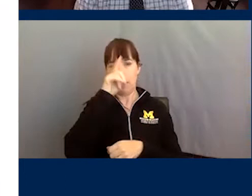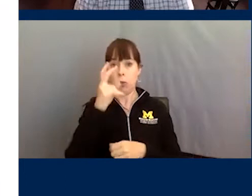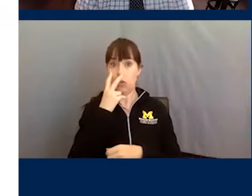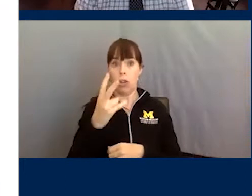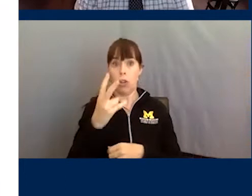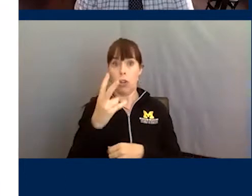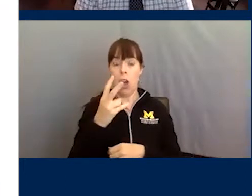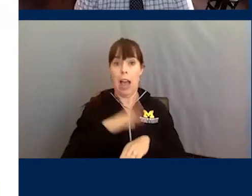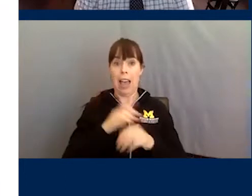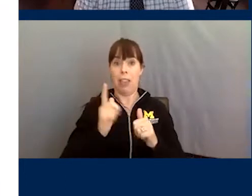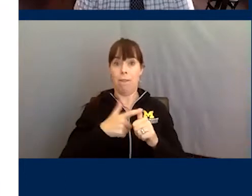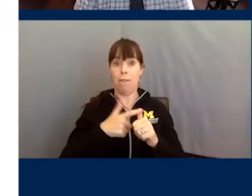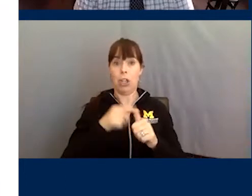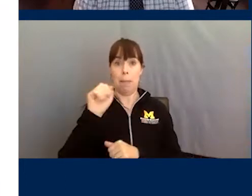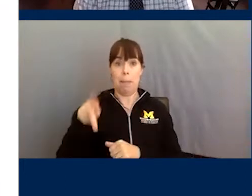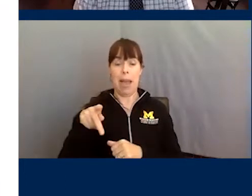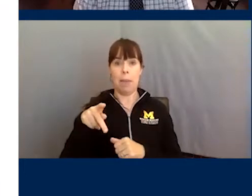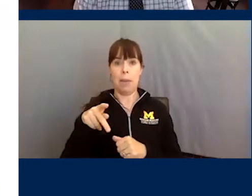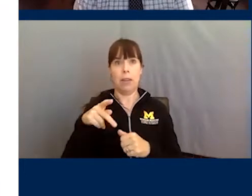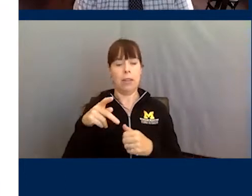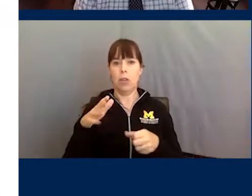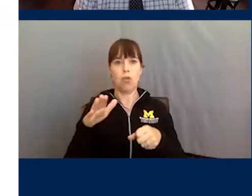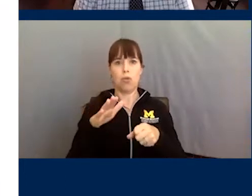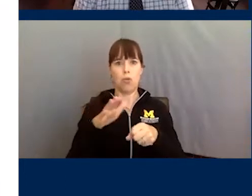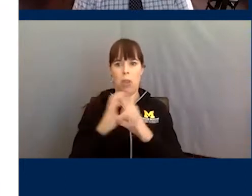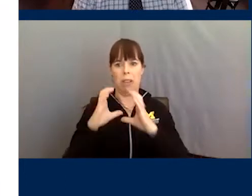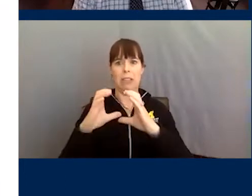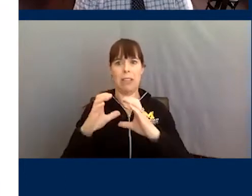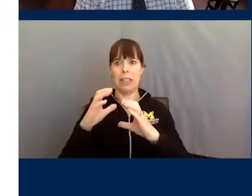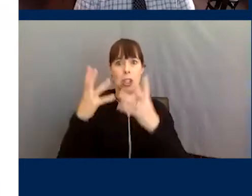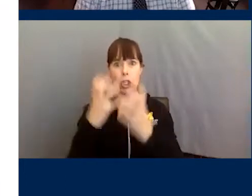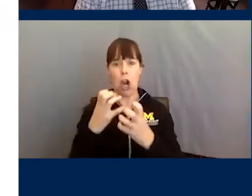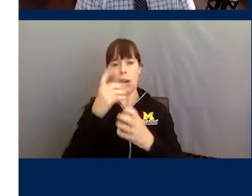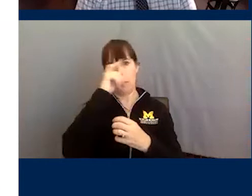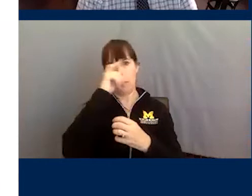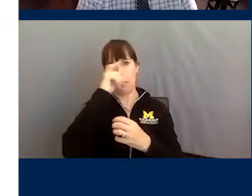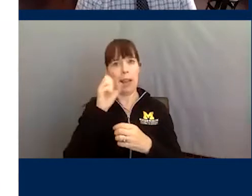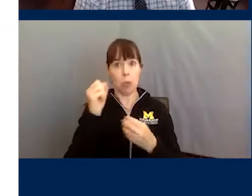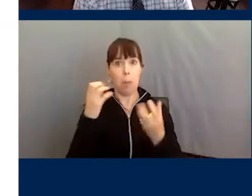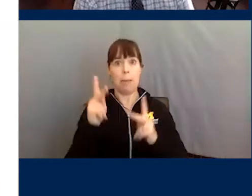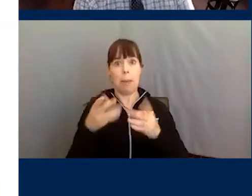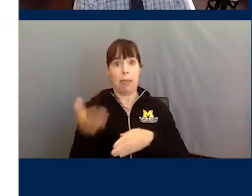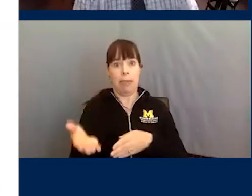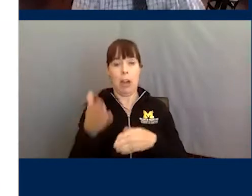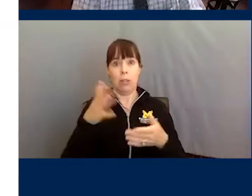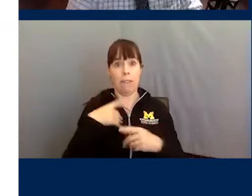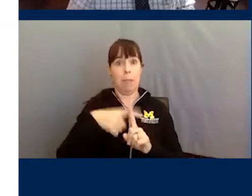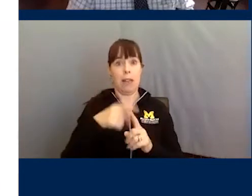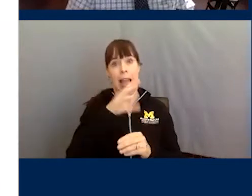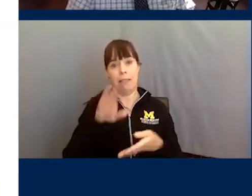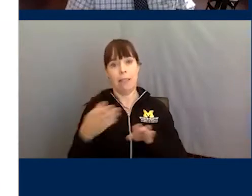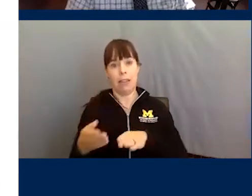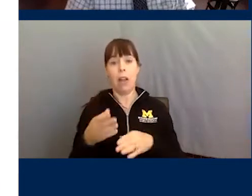on the initial map, it was completely Black because that's how dense it was. So our guiding principles were to protect